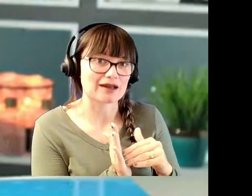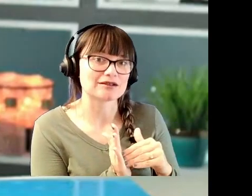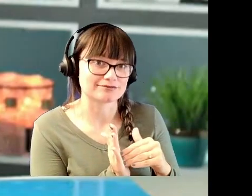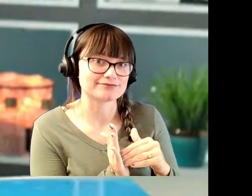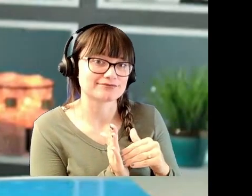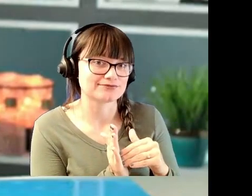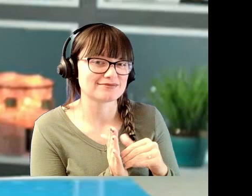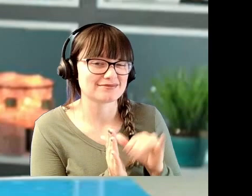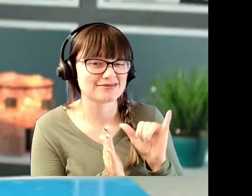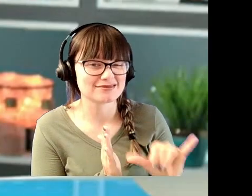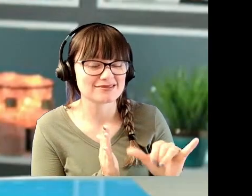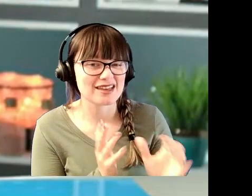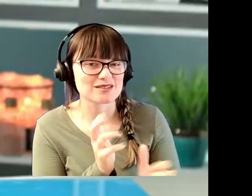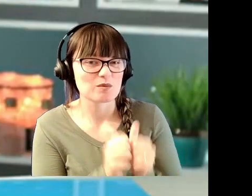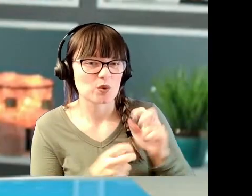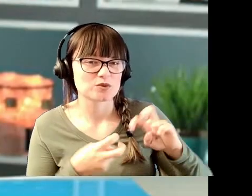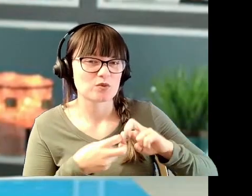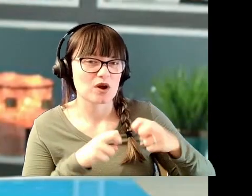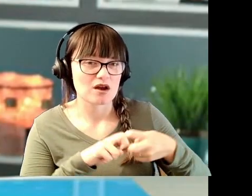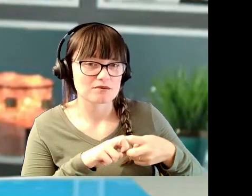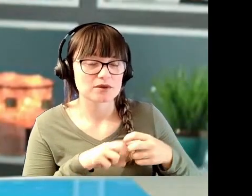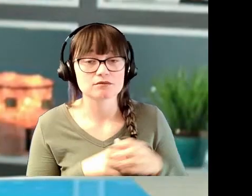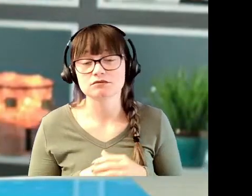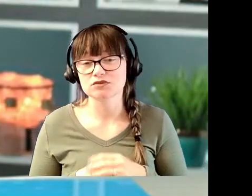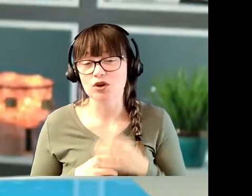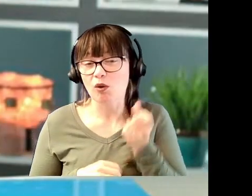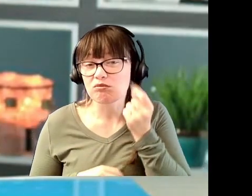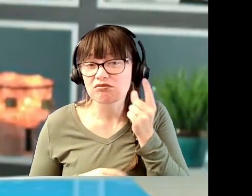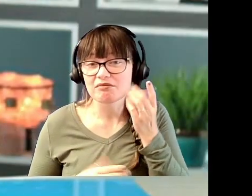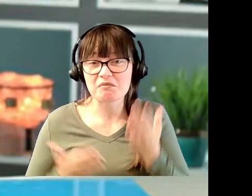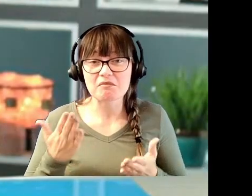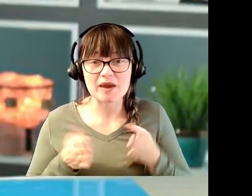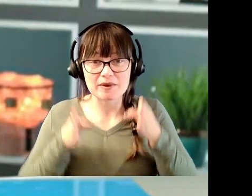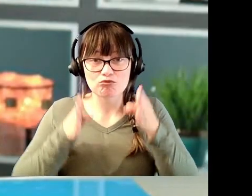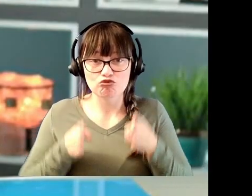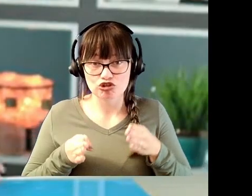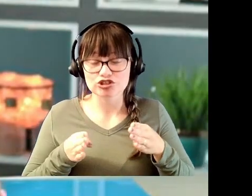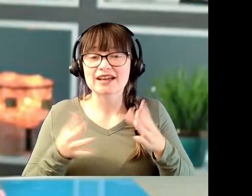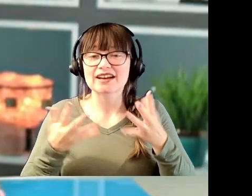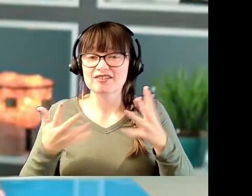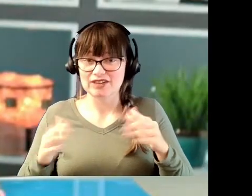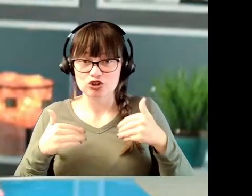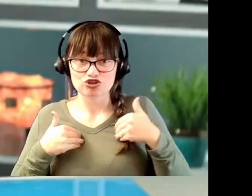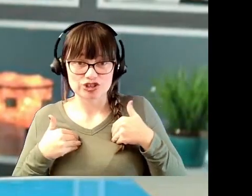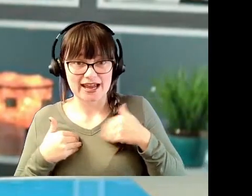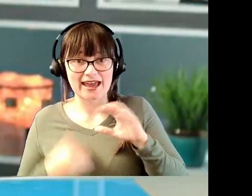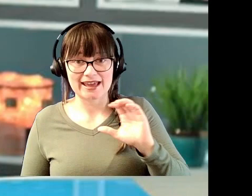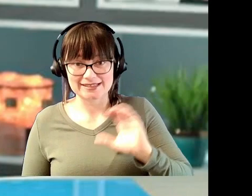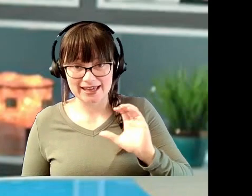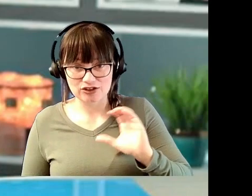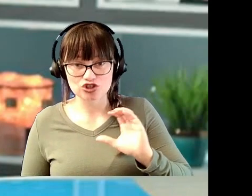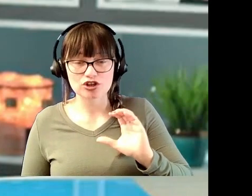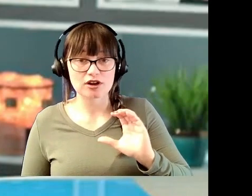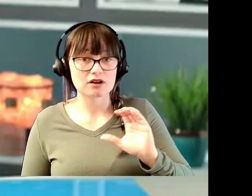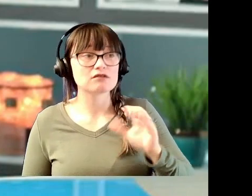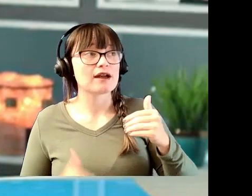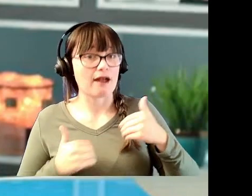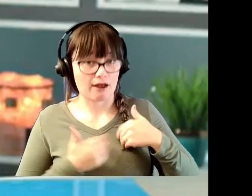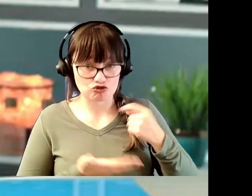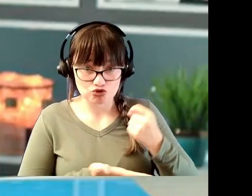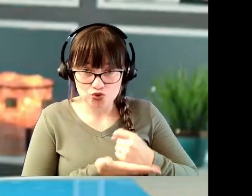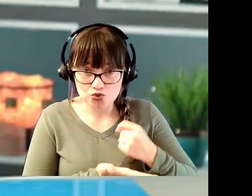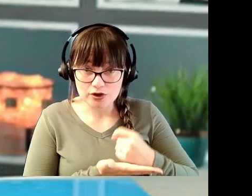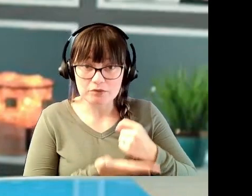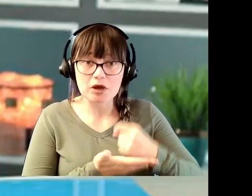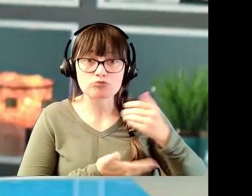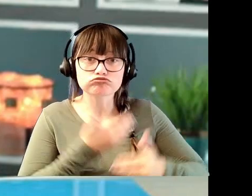that causes the most problems. So you may have an individual that comes in with cancer, seeks treatment, it